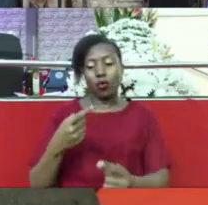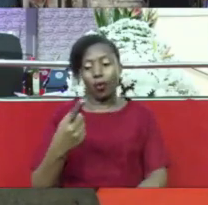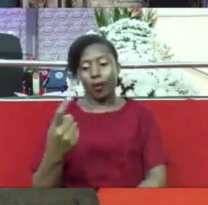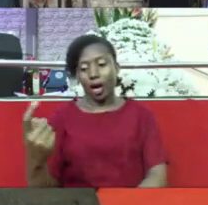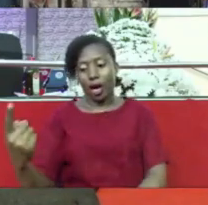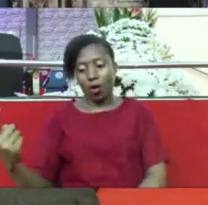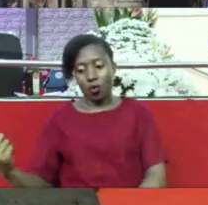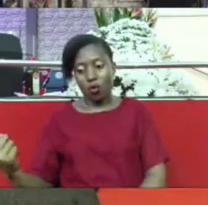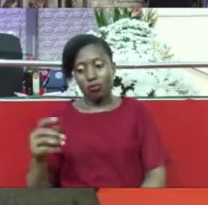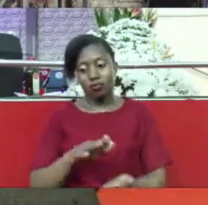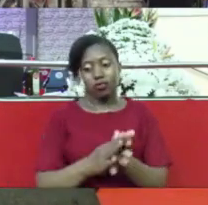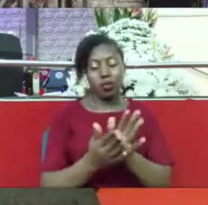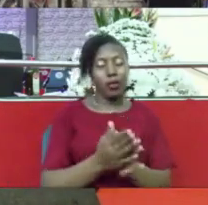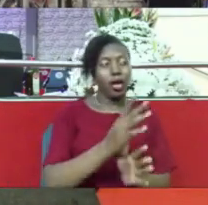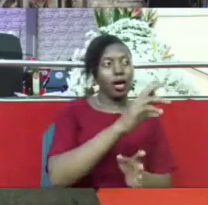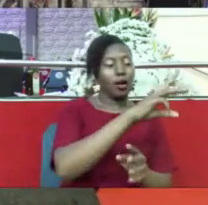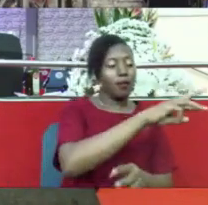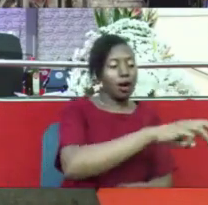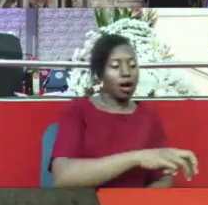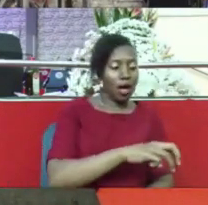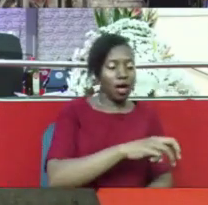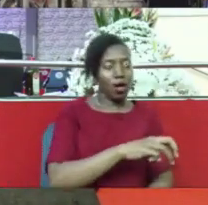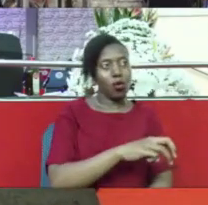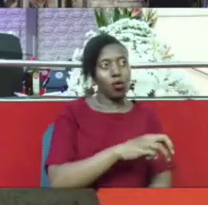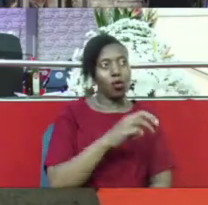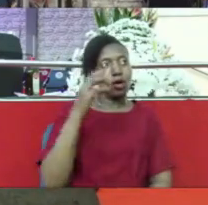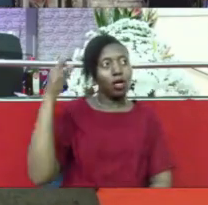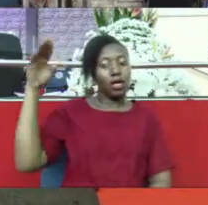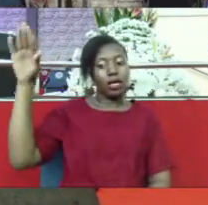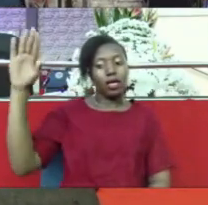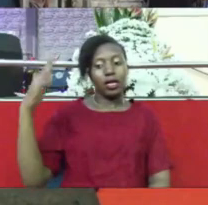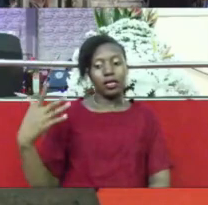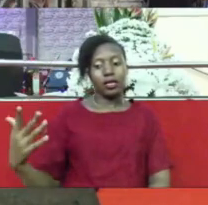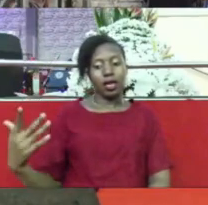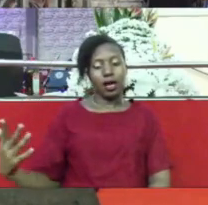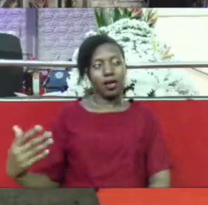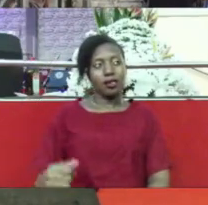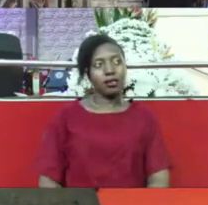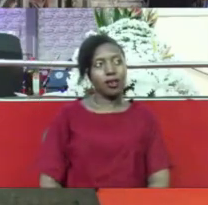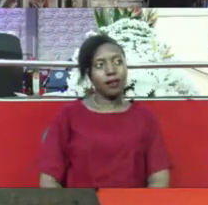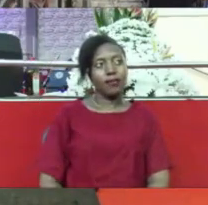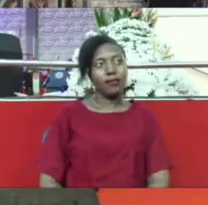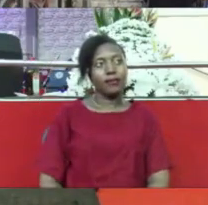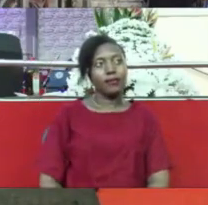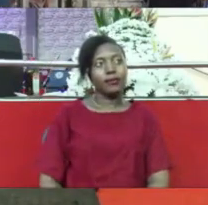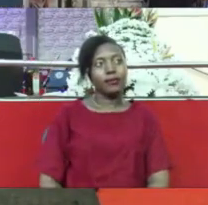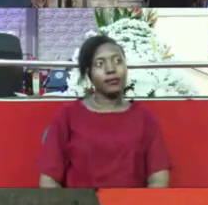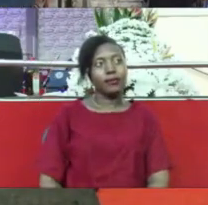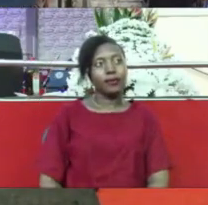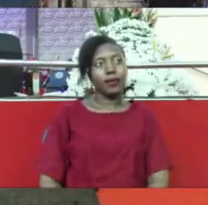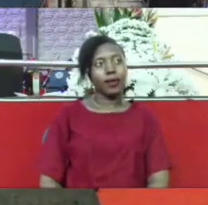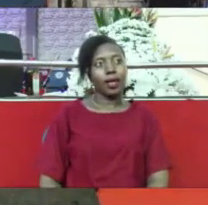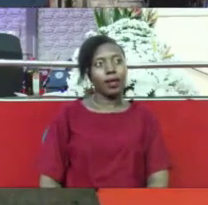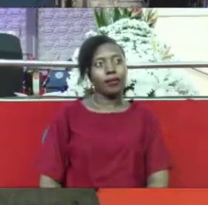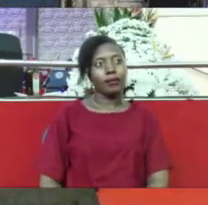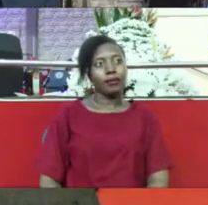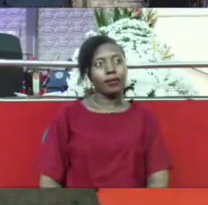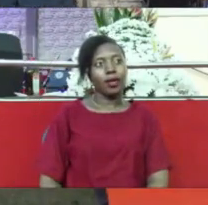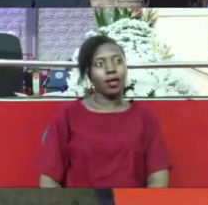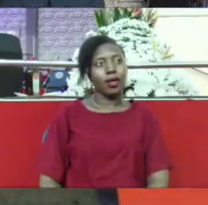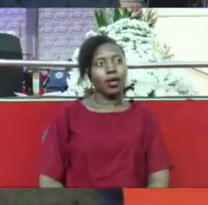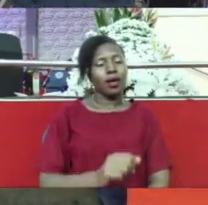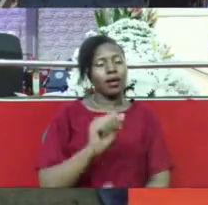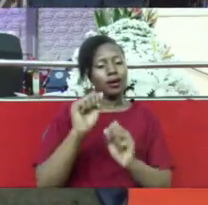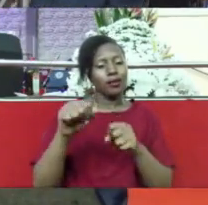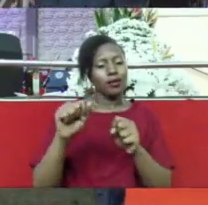harrow in his hands. Kukutuondoa kuwa mdudu ukifanyike silaha kwenye mikono yake. Is there a mountain before you? Je, kuna mlima